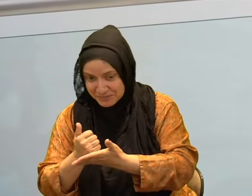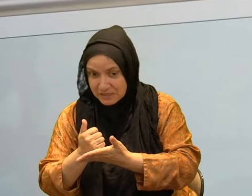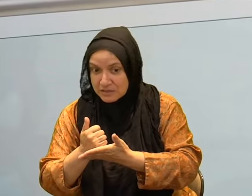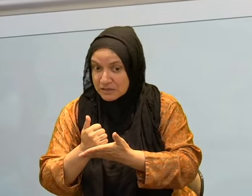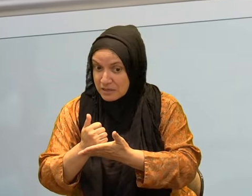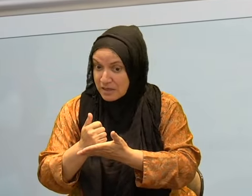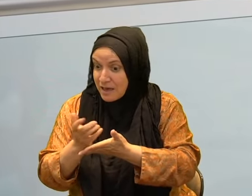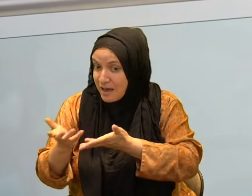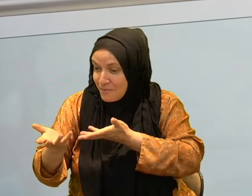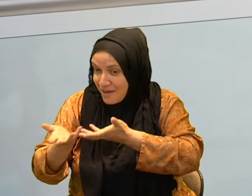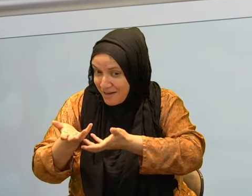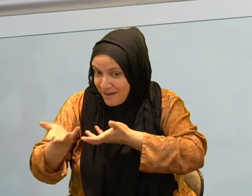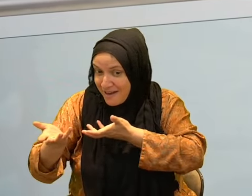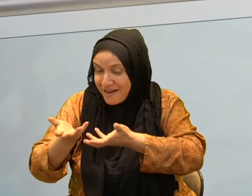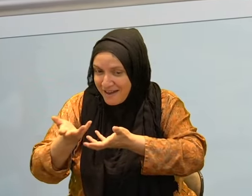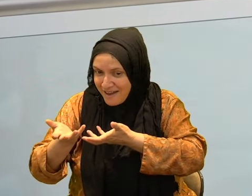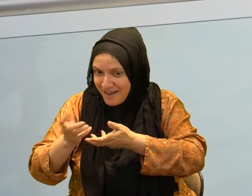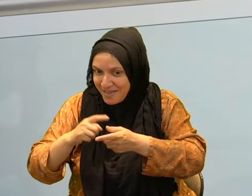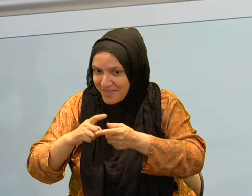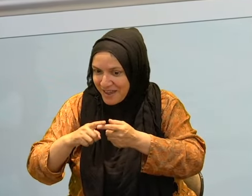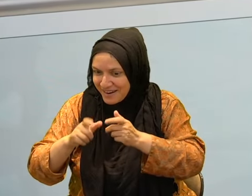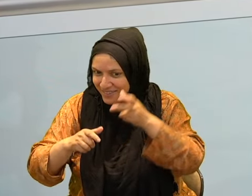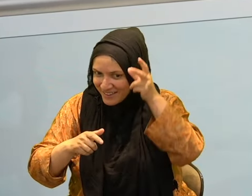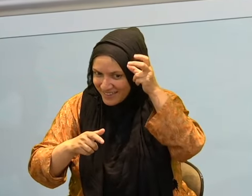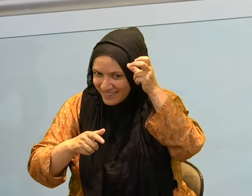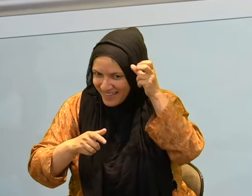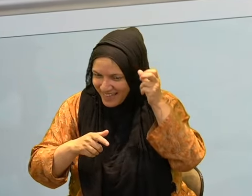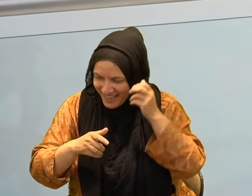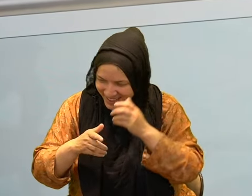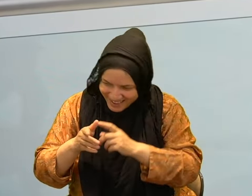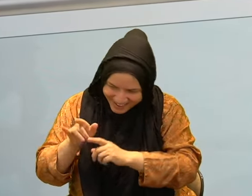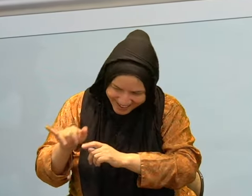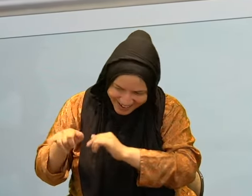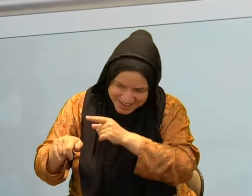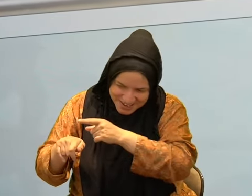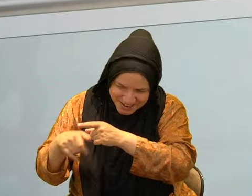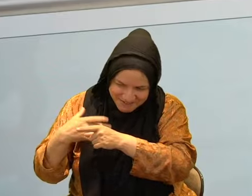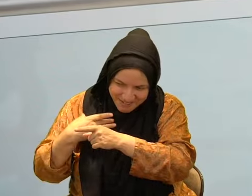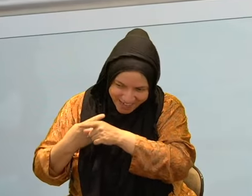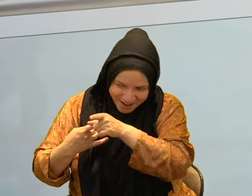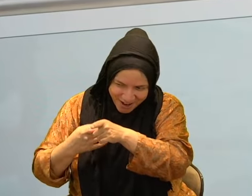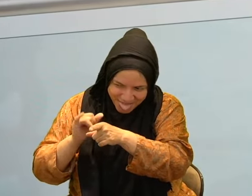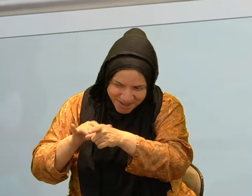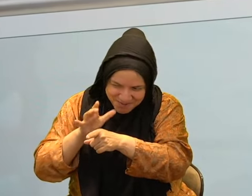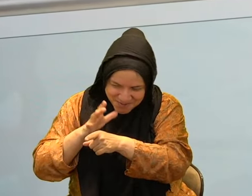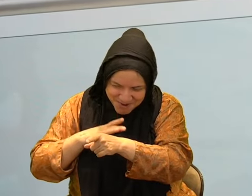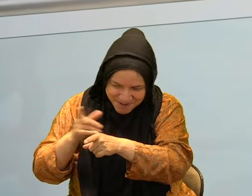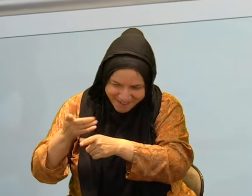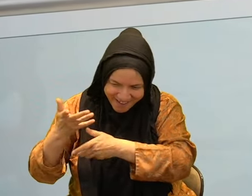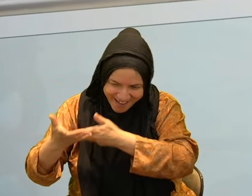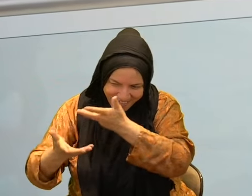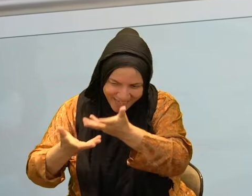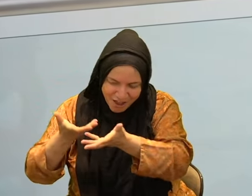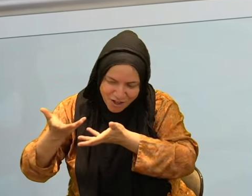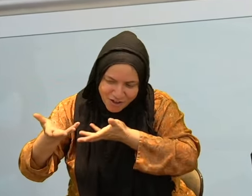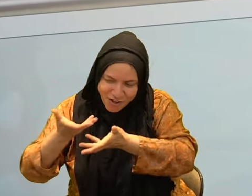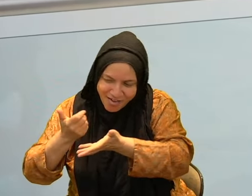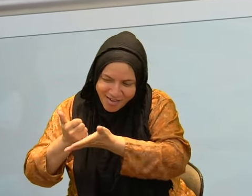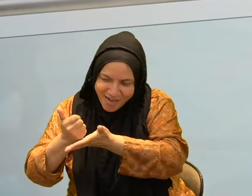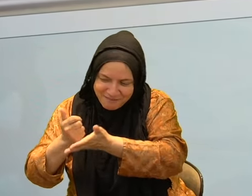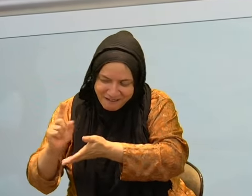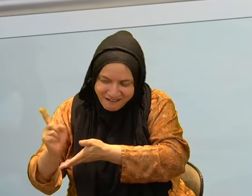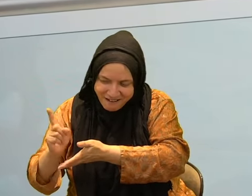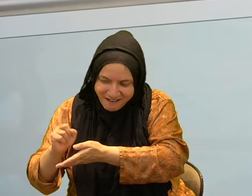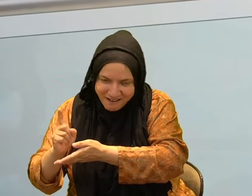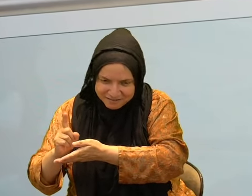A niyya al-hasana. It's a good intention. I want to do khair. I want to do good. And so the ends justify the